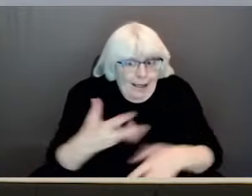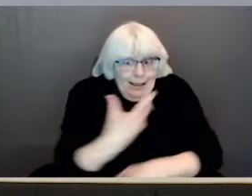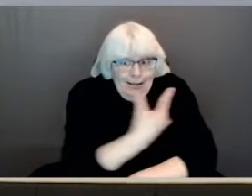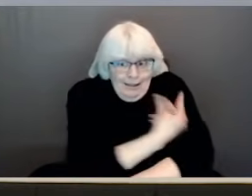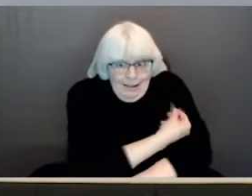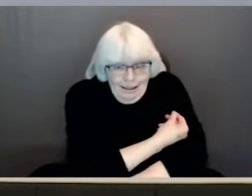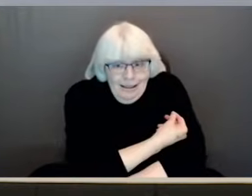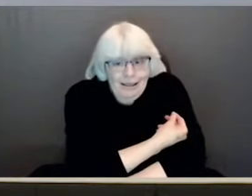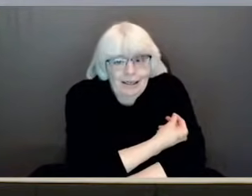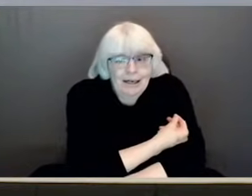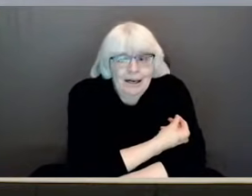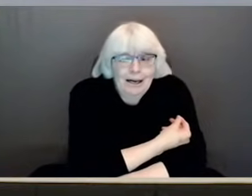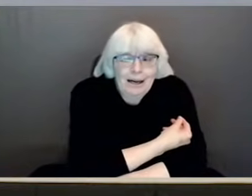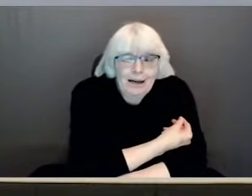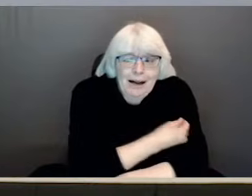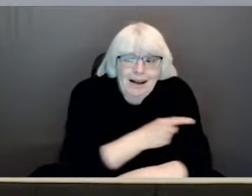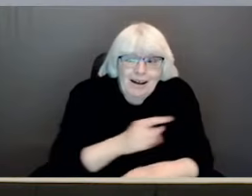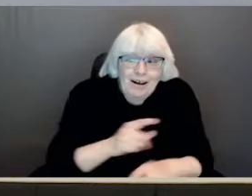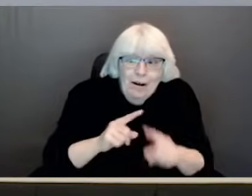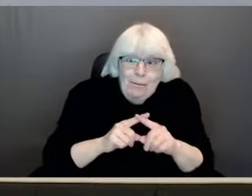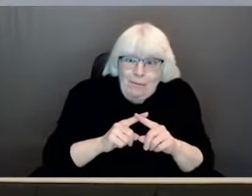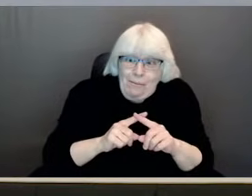6 months since their second dose.